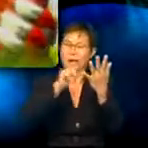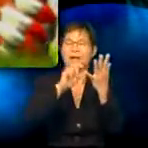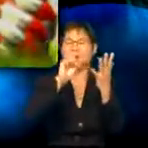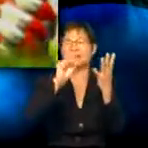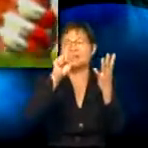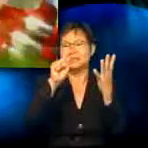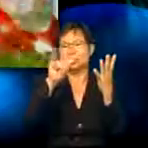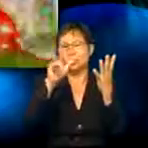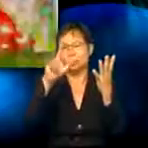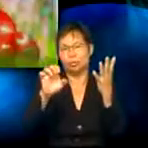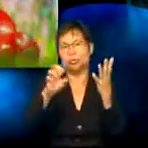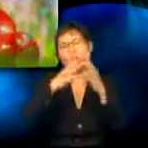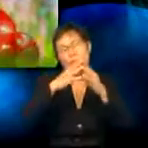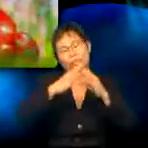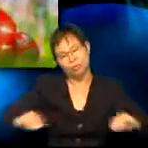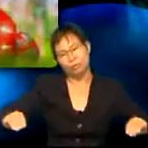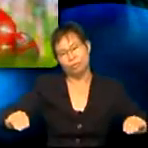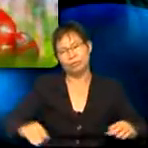will wither and fall off.